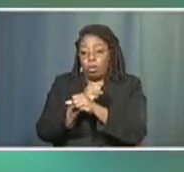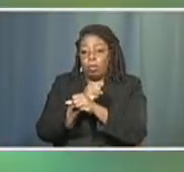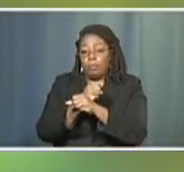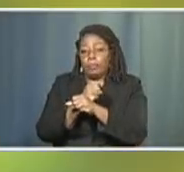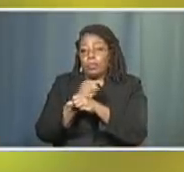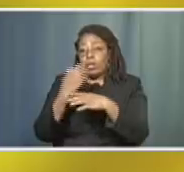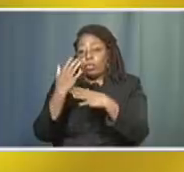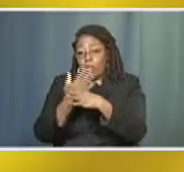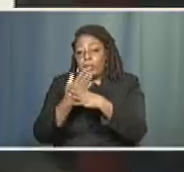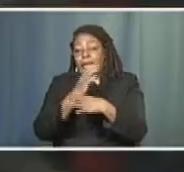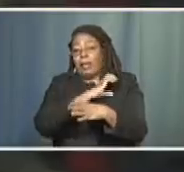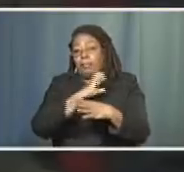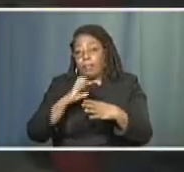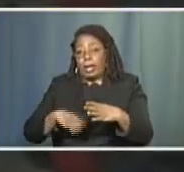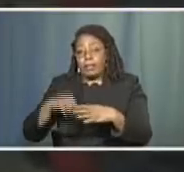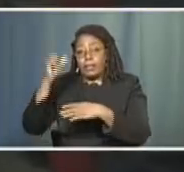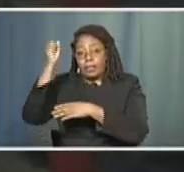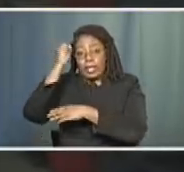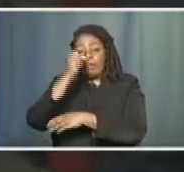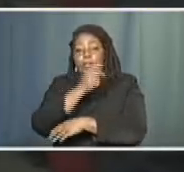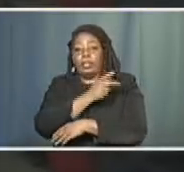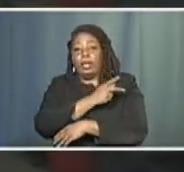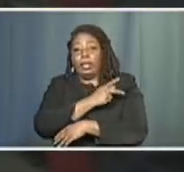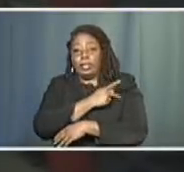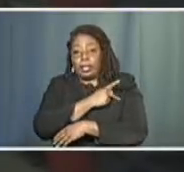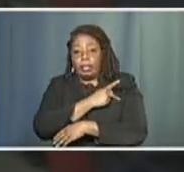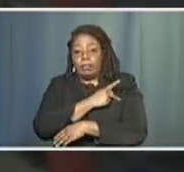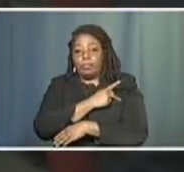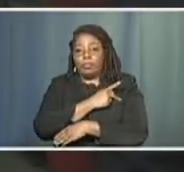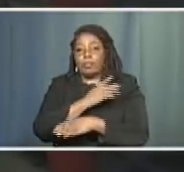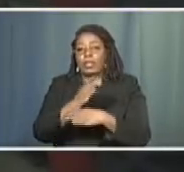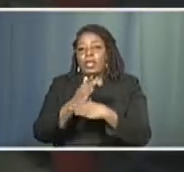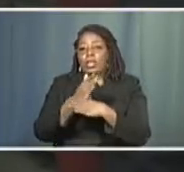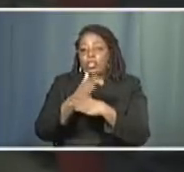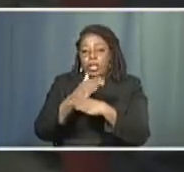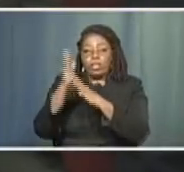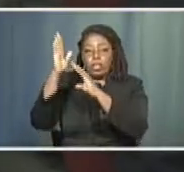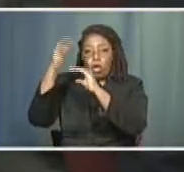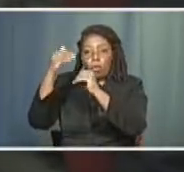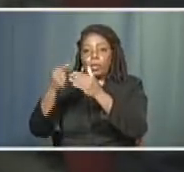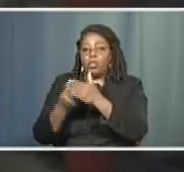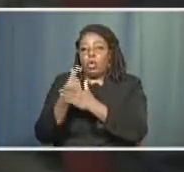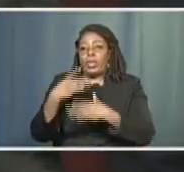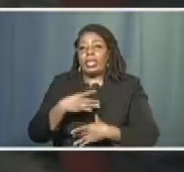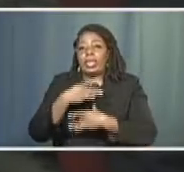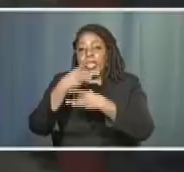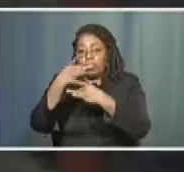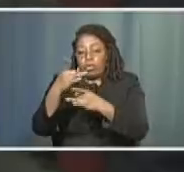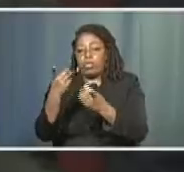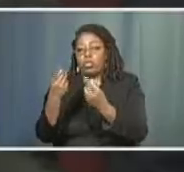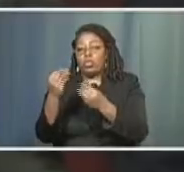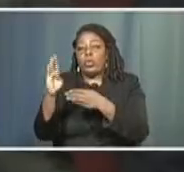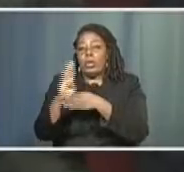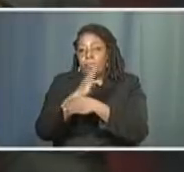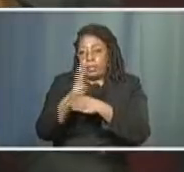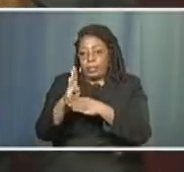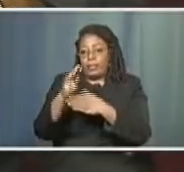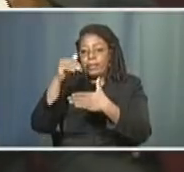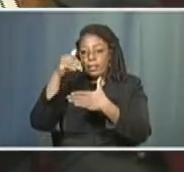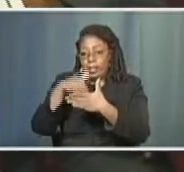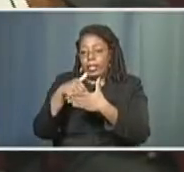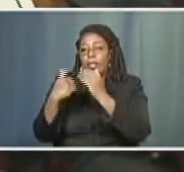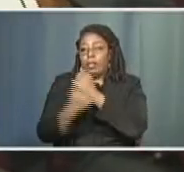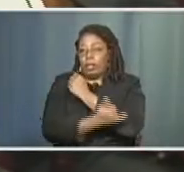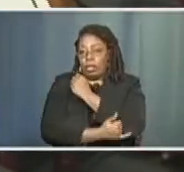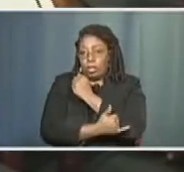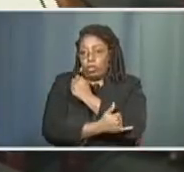to the Bahamas, Dr. Stefan Kehl, shares his expectations, especially with growing interest to do business within these